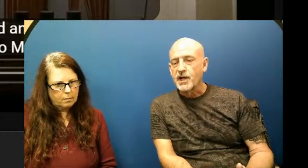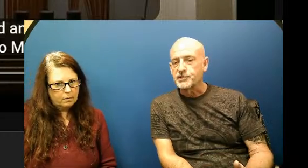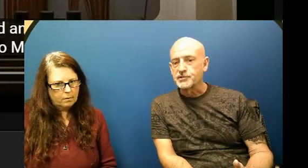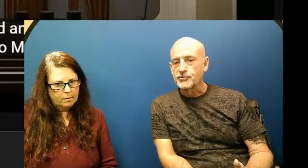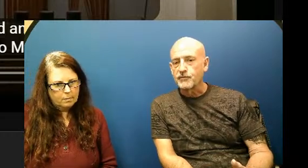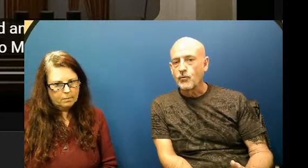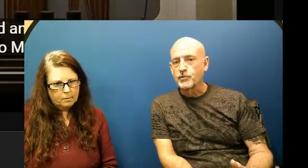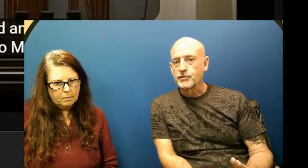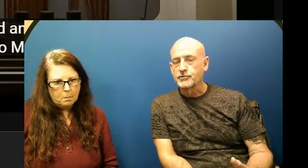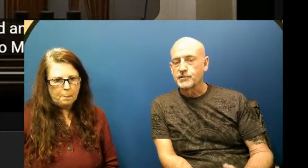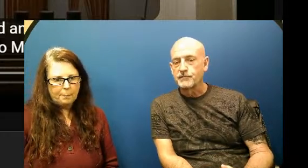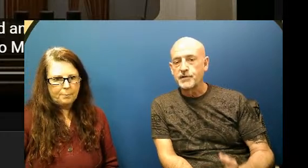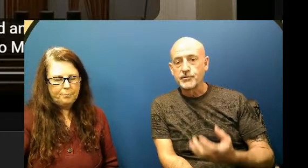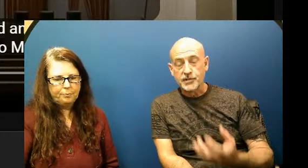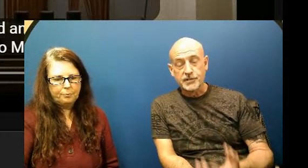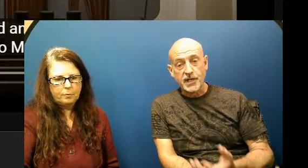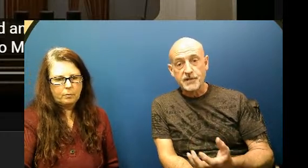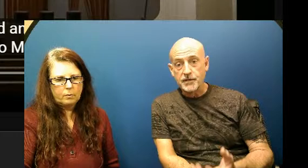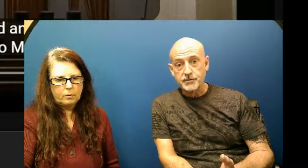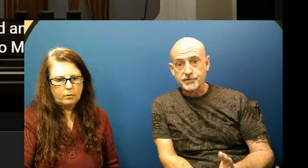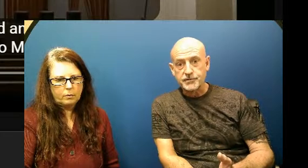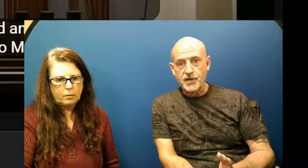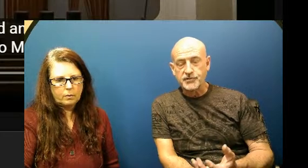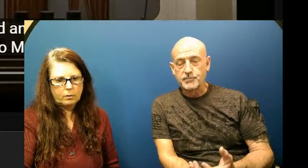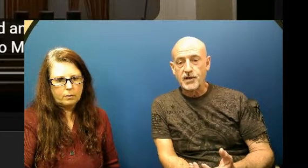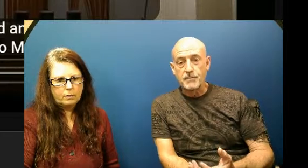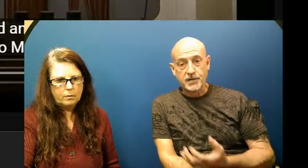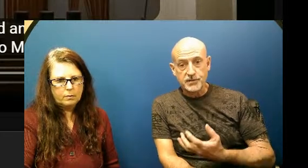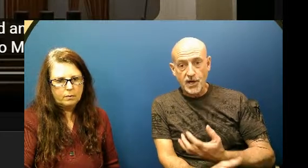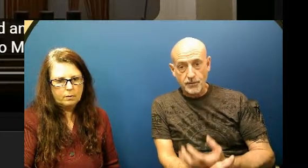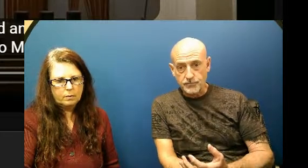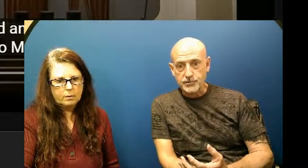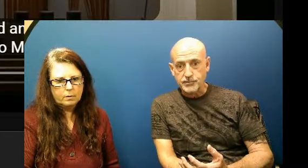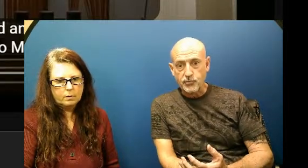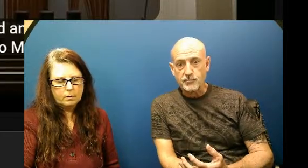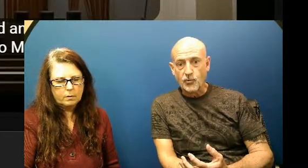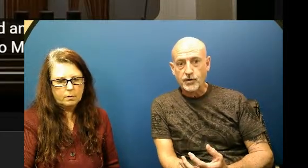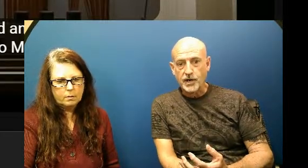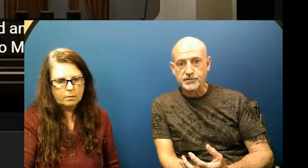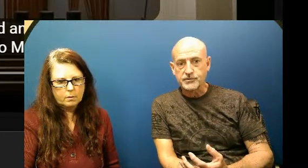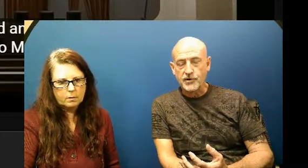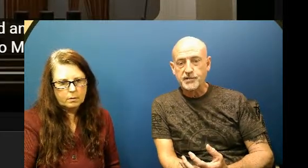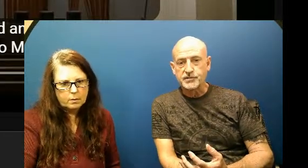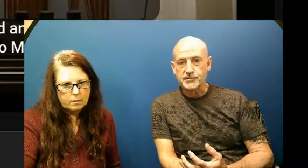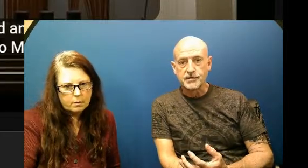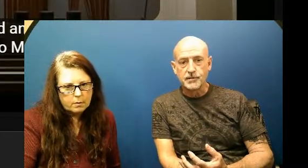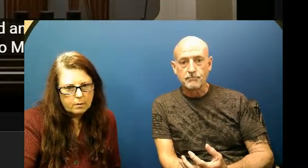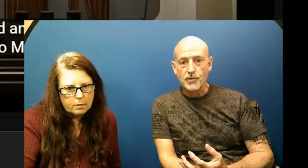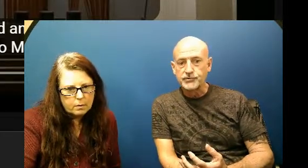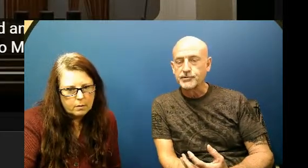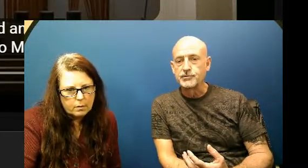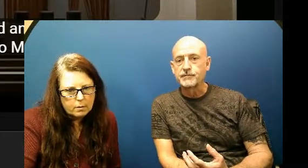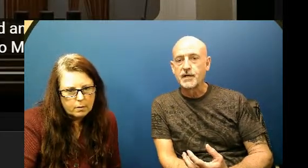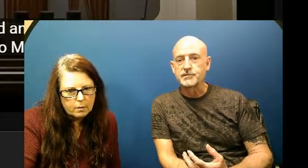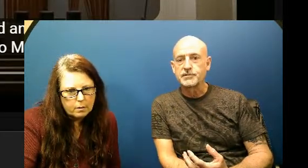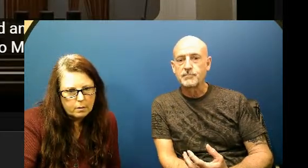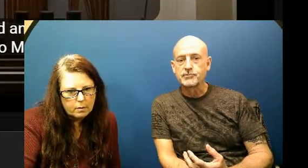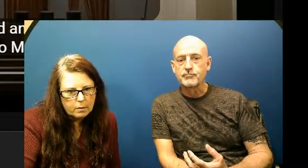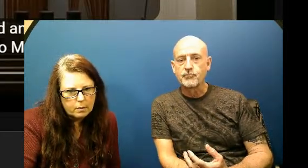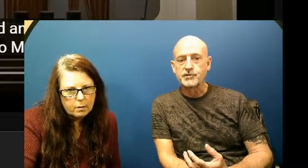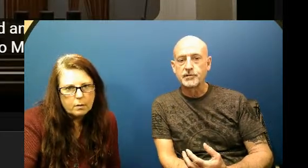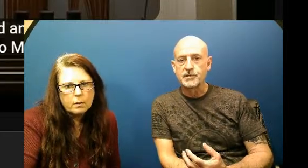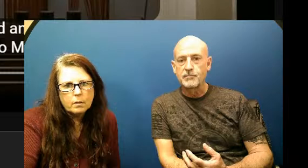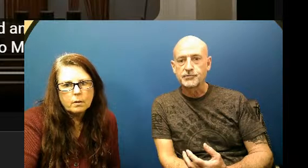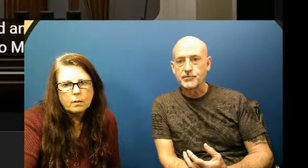what protections are afforded those individuals. And this is not something I'm making up. The Supreme Court has addressed this in a multitude of cases,